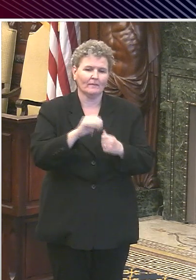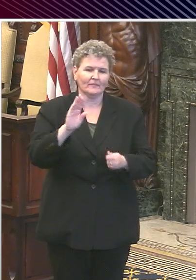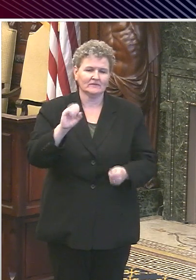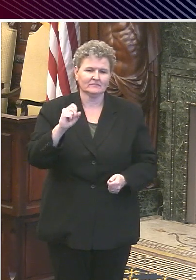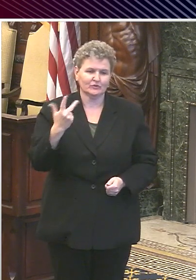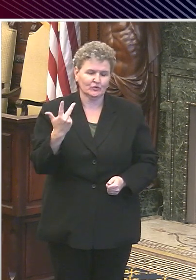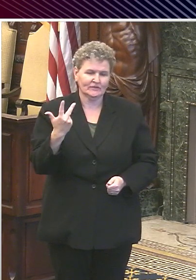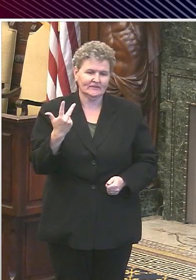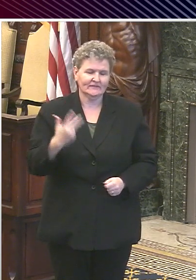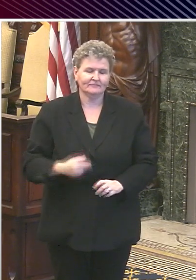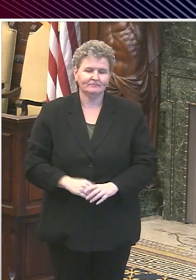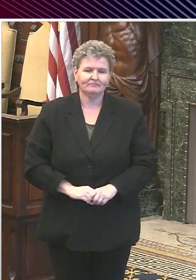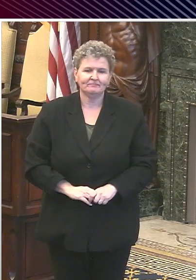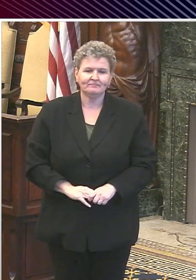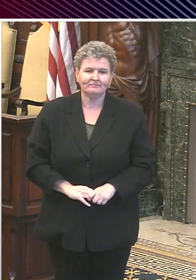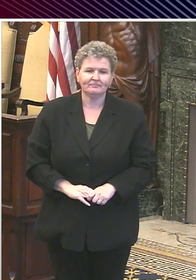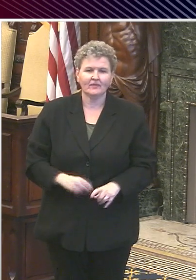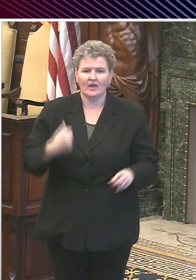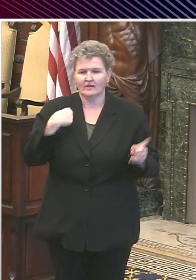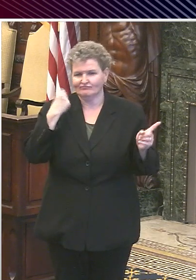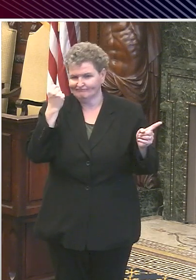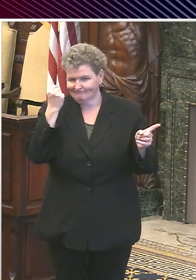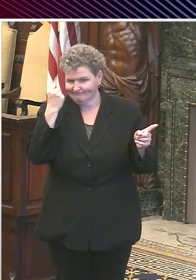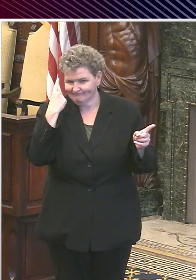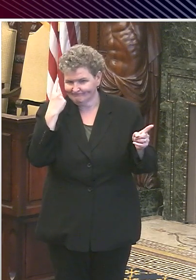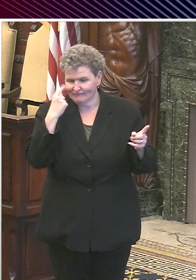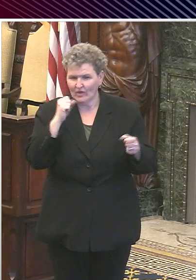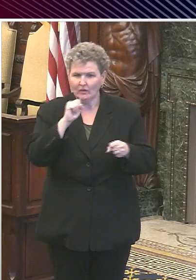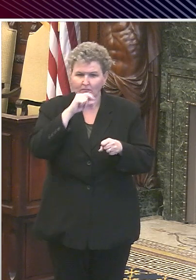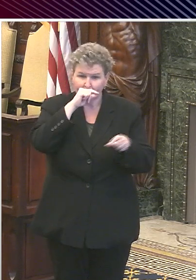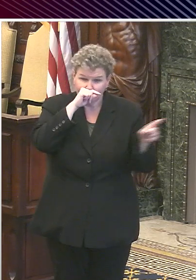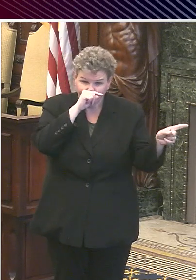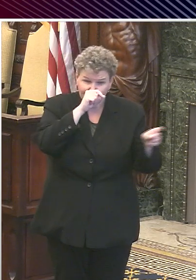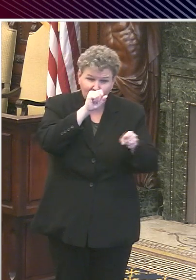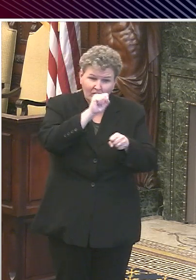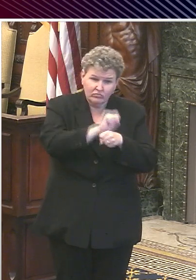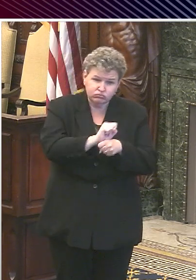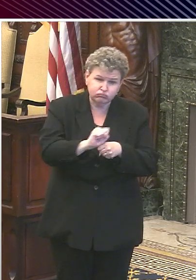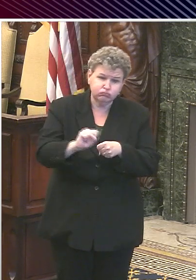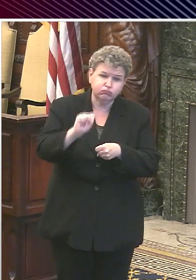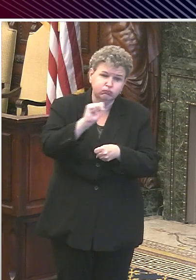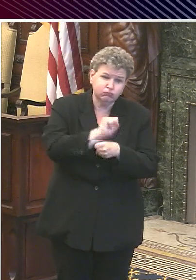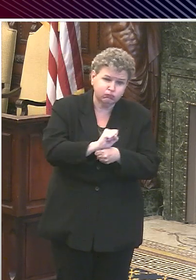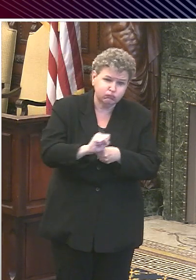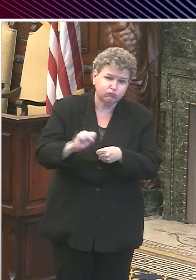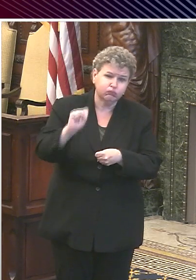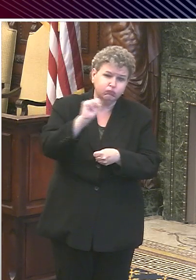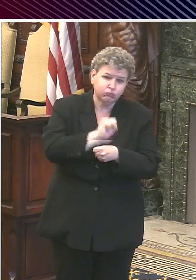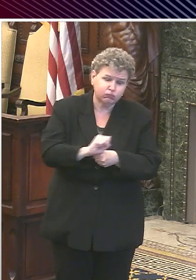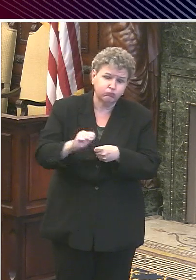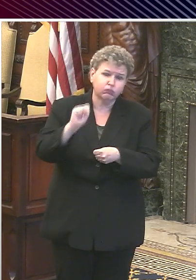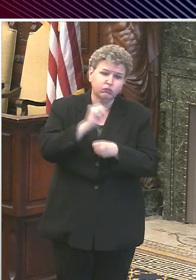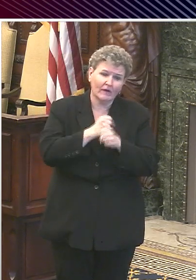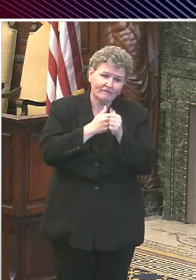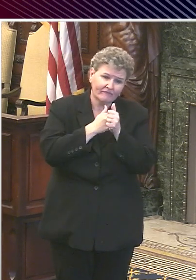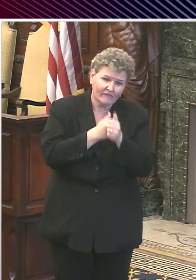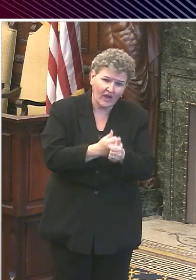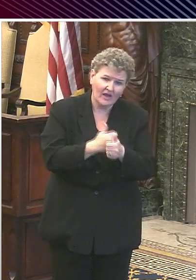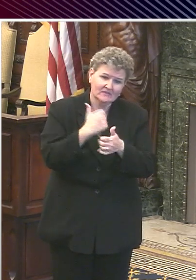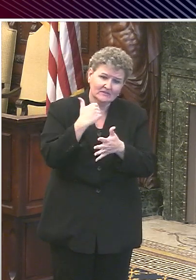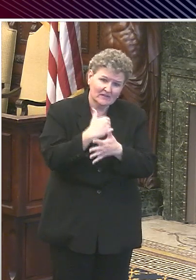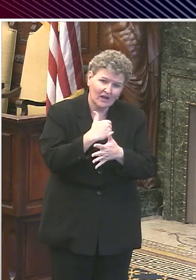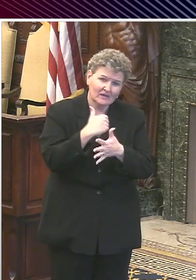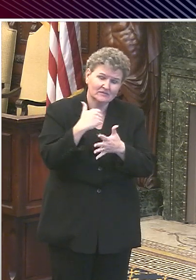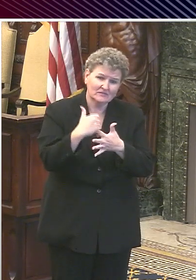We completely understand that you guys have been working on this for a while. We've been covering you step by step. But I think we're just looking for